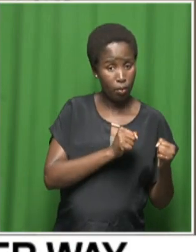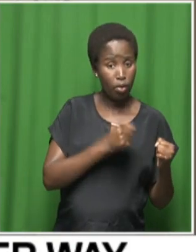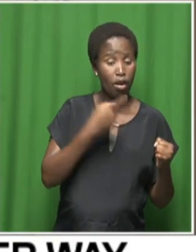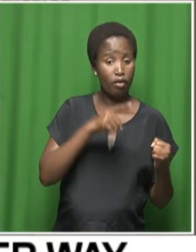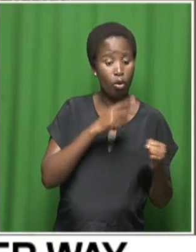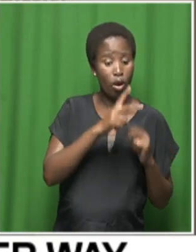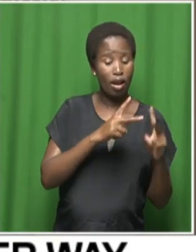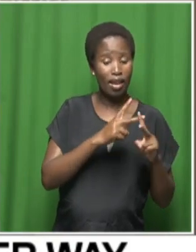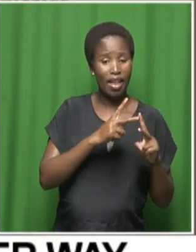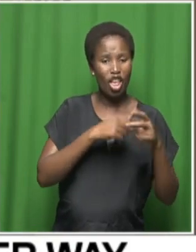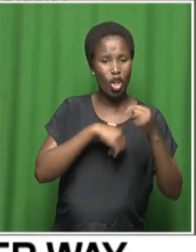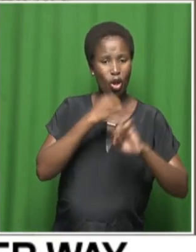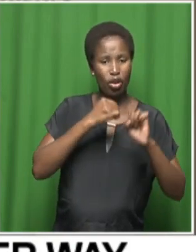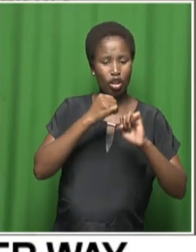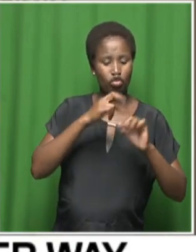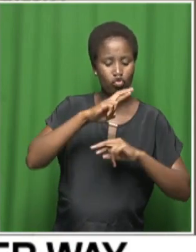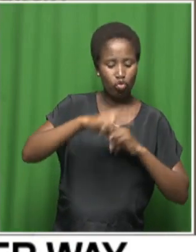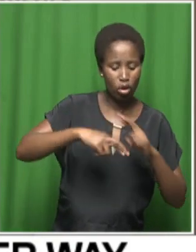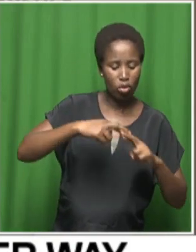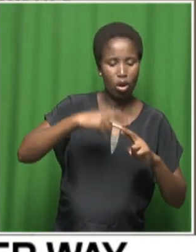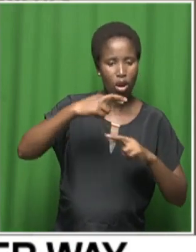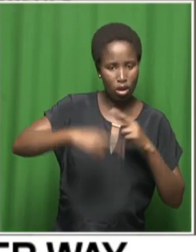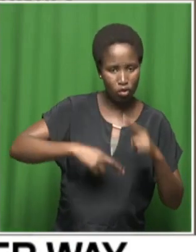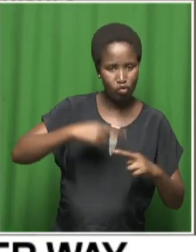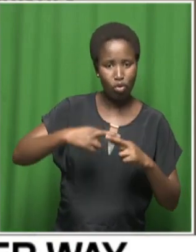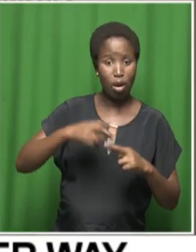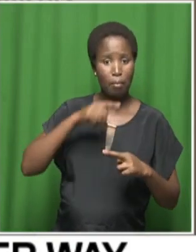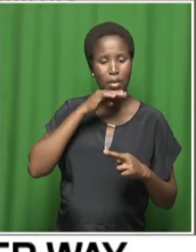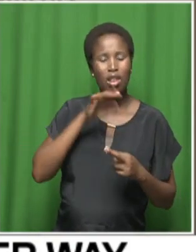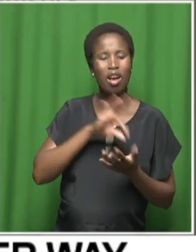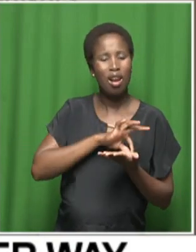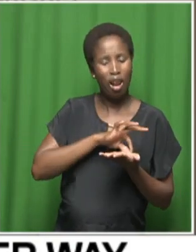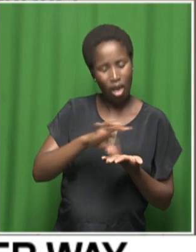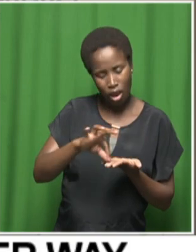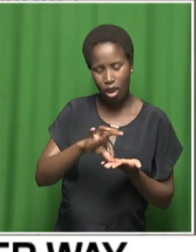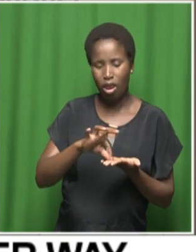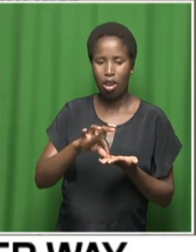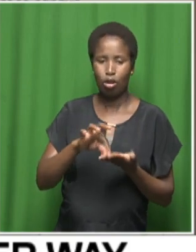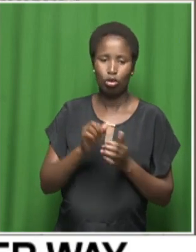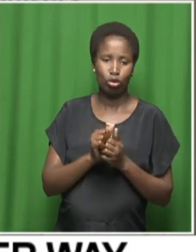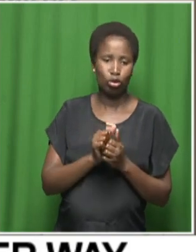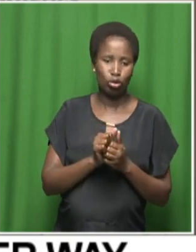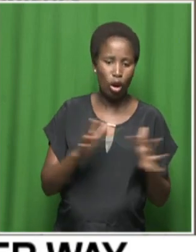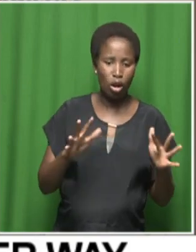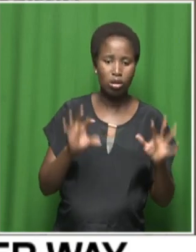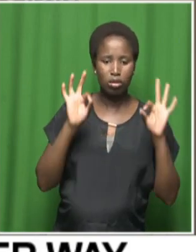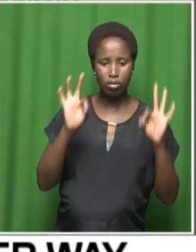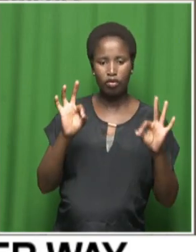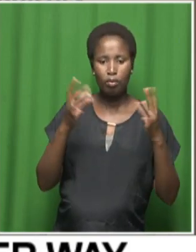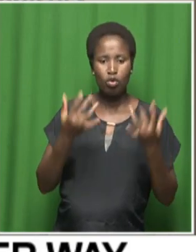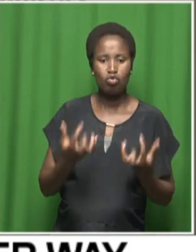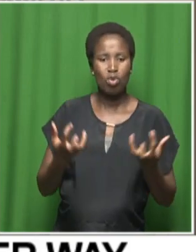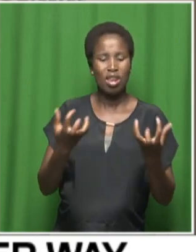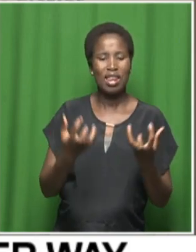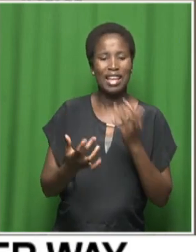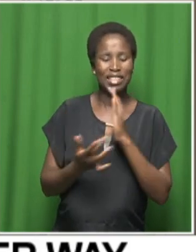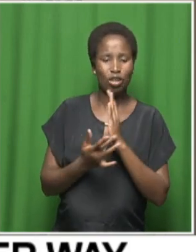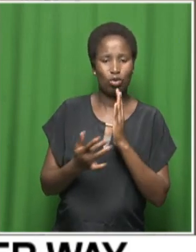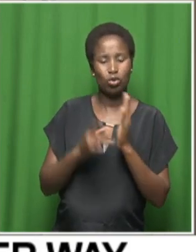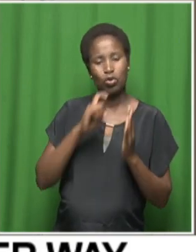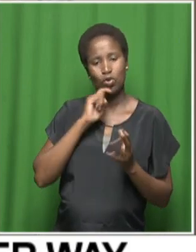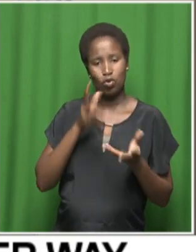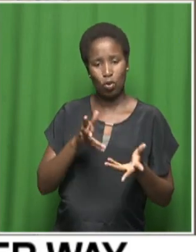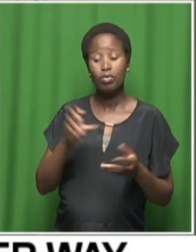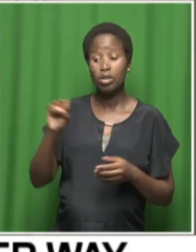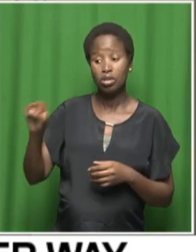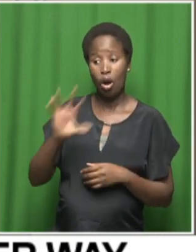do the split, it's clean. It's clean from start to finish, and it's a great green technology. South Africa even wants to be